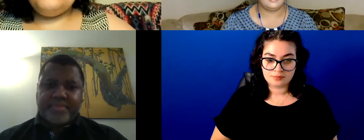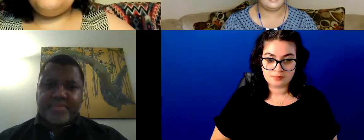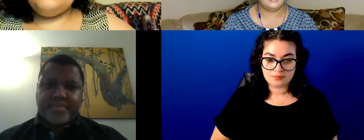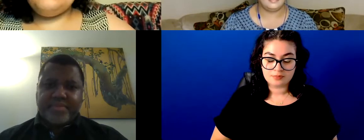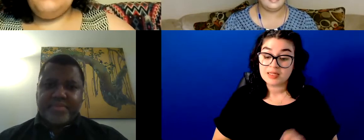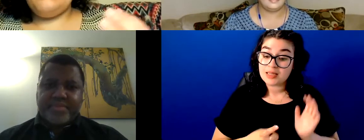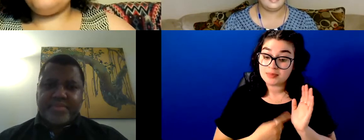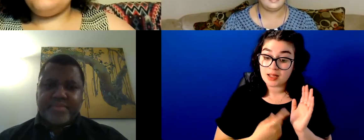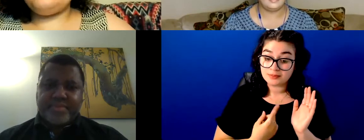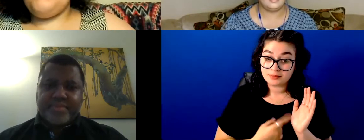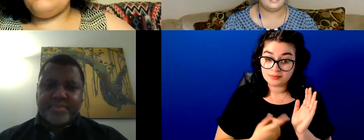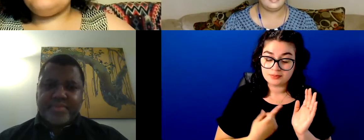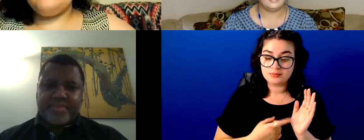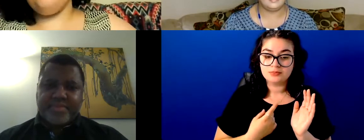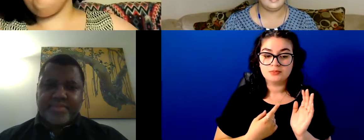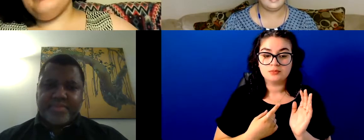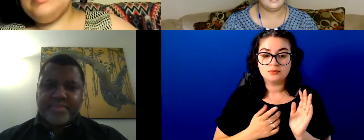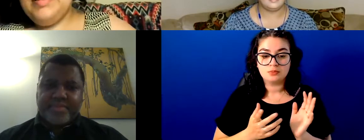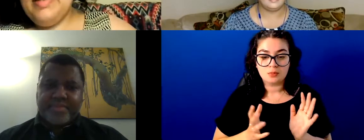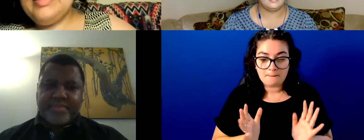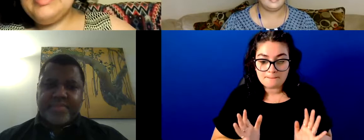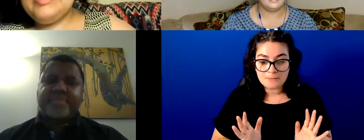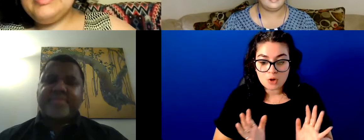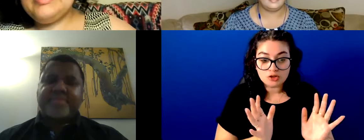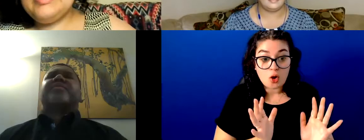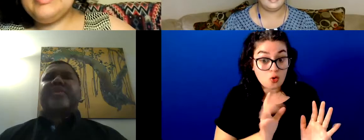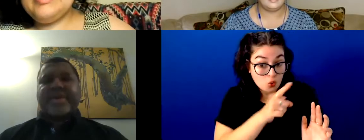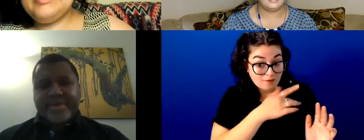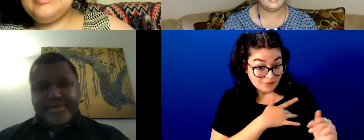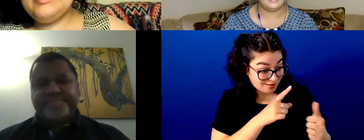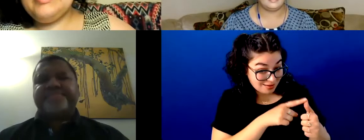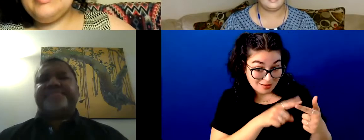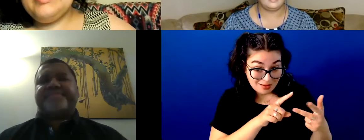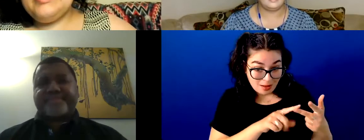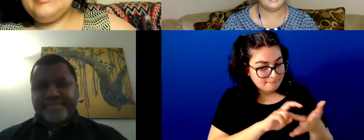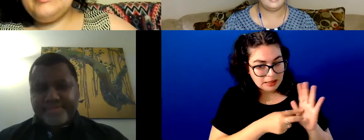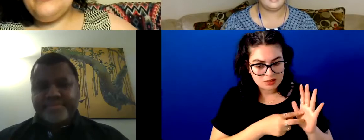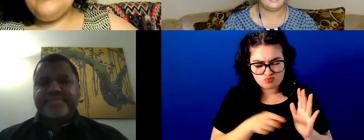so you fill X, Y, and Z box, it must be this.